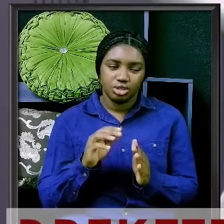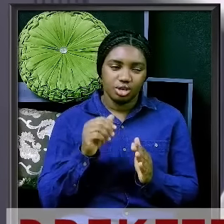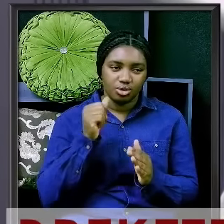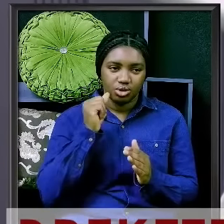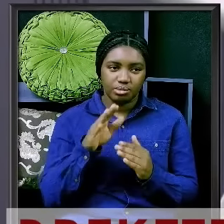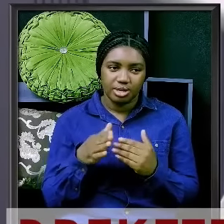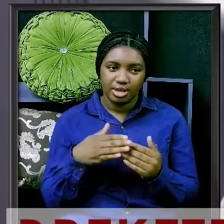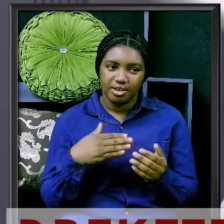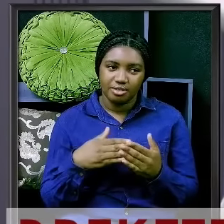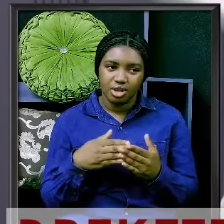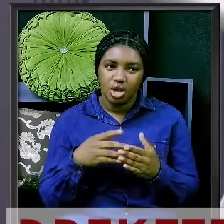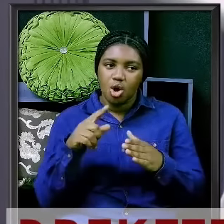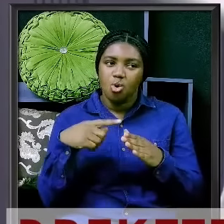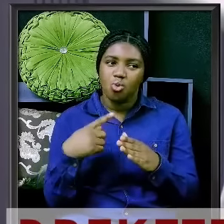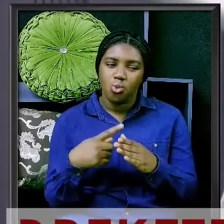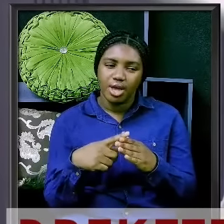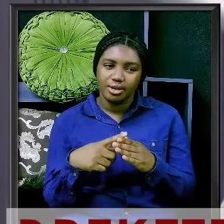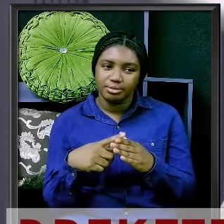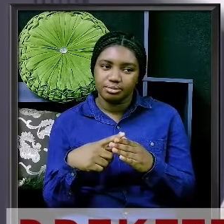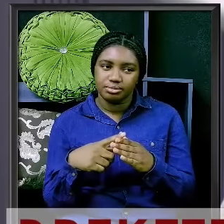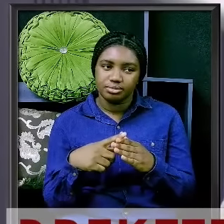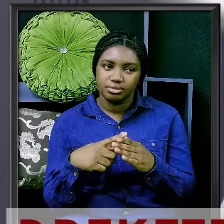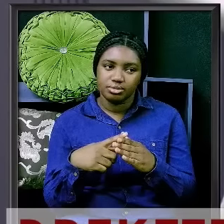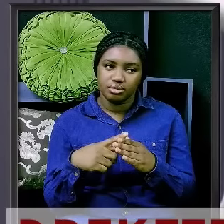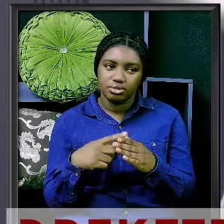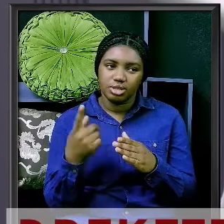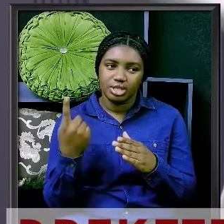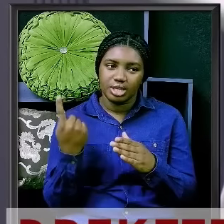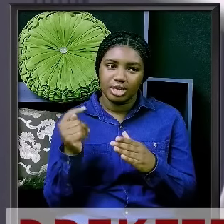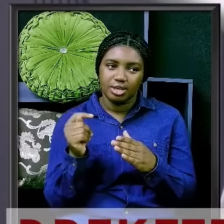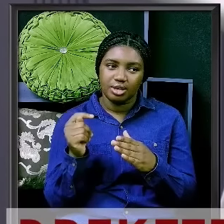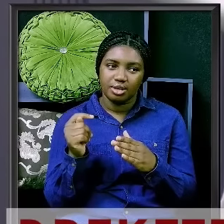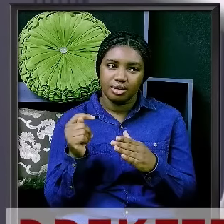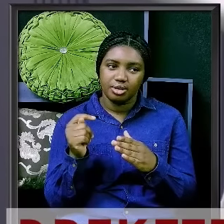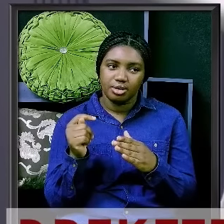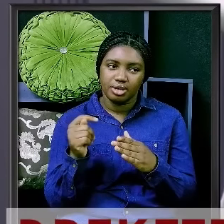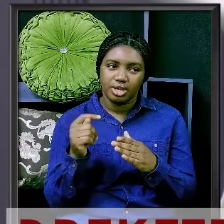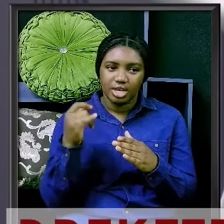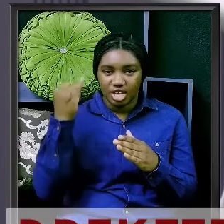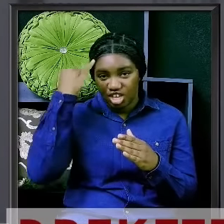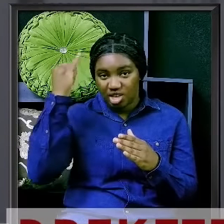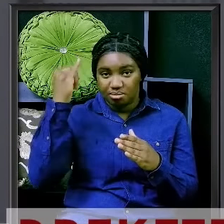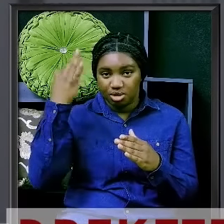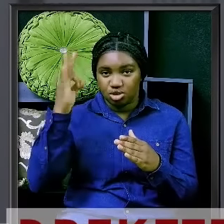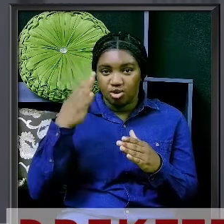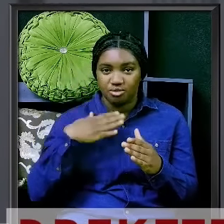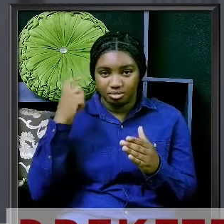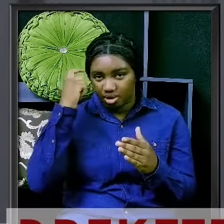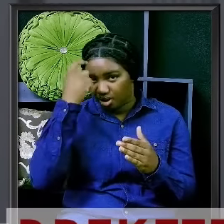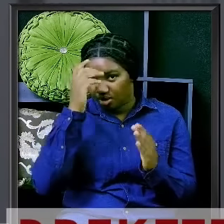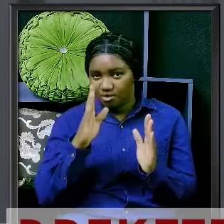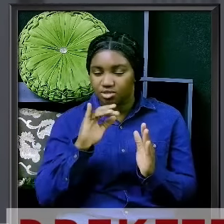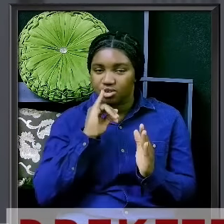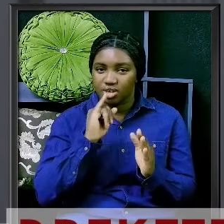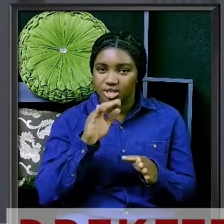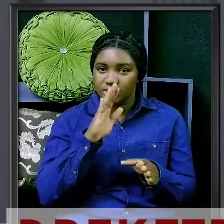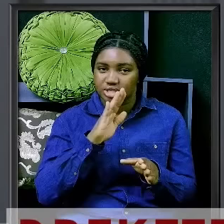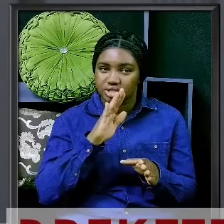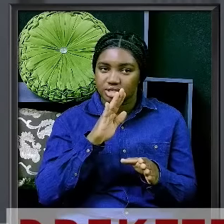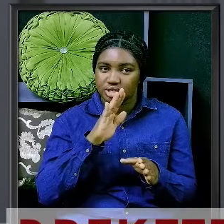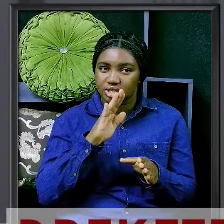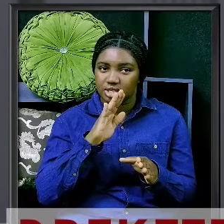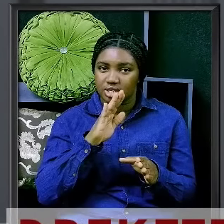ma. When the image of my governor is put at stake